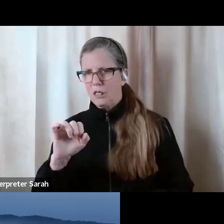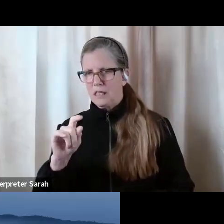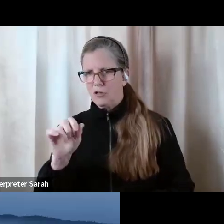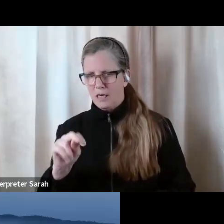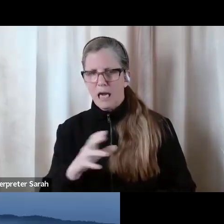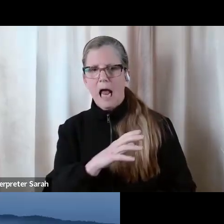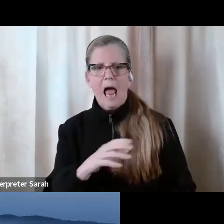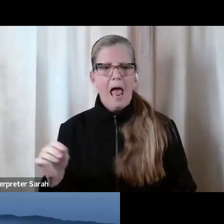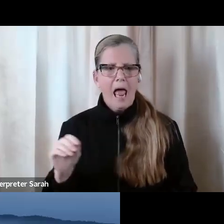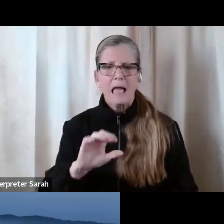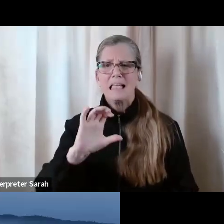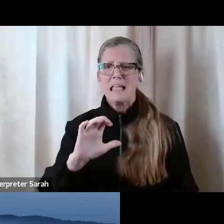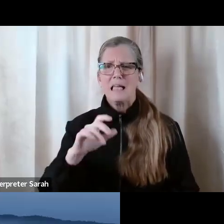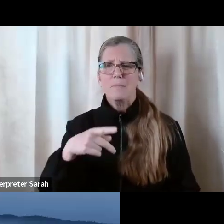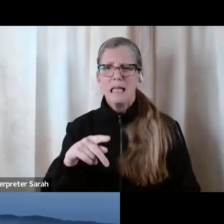conveyance. Sorry,